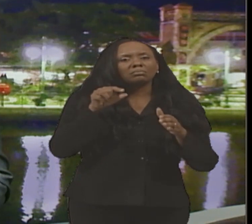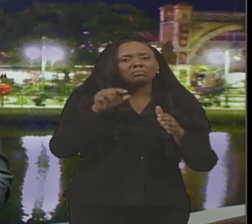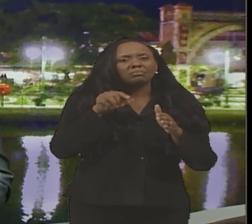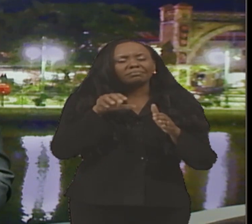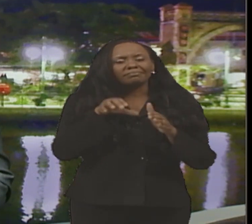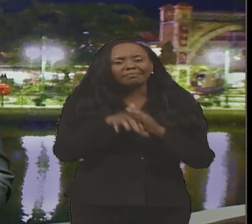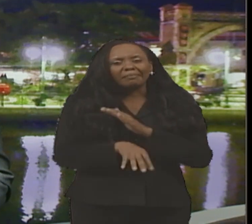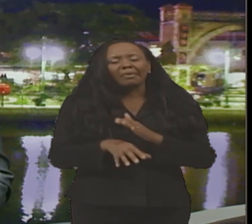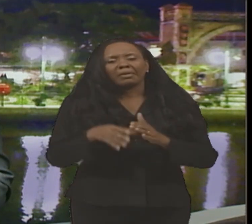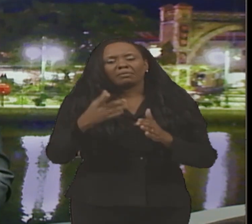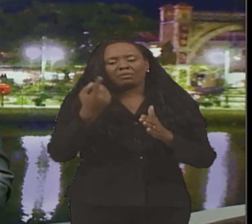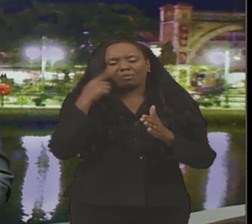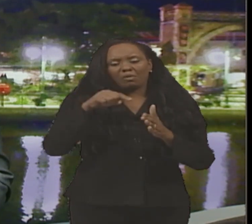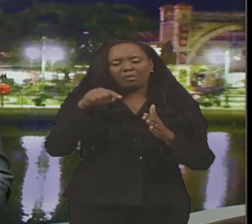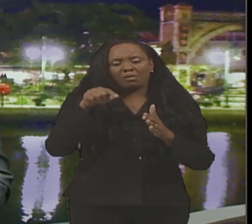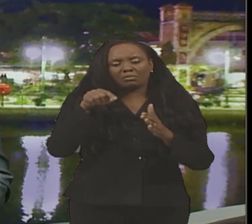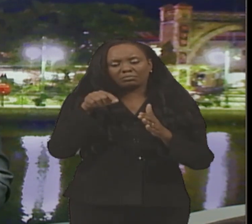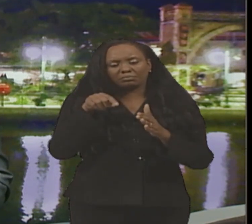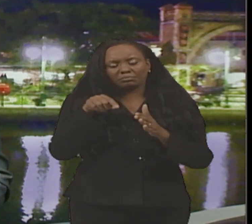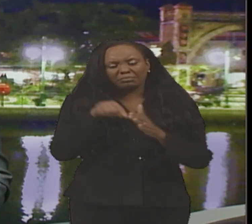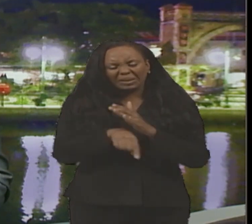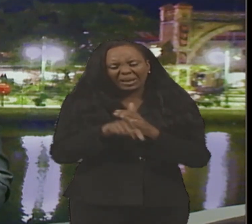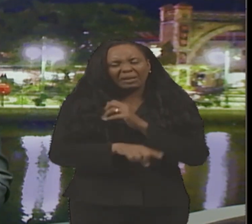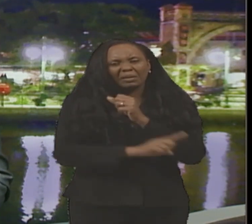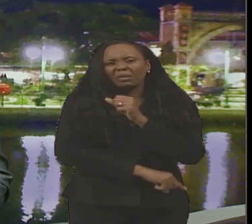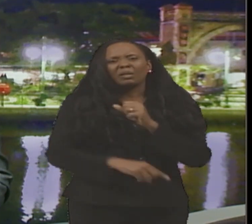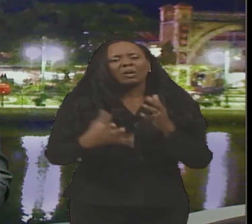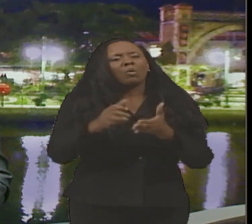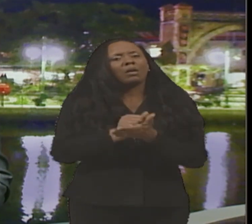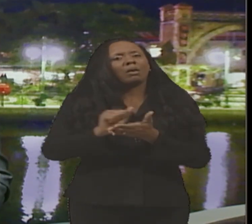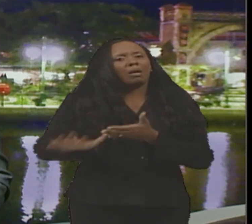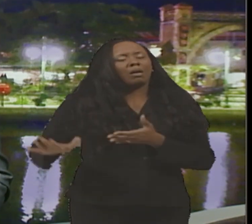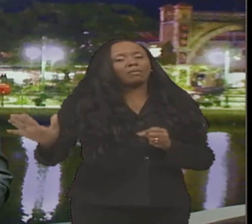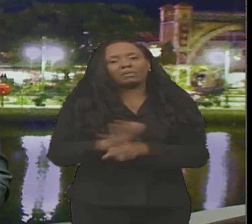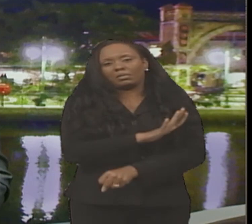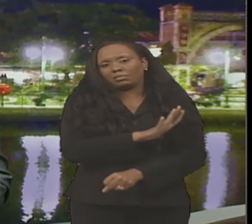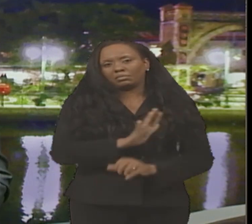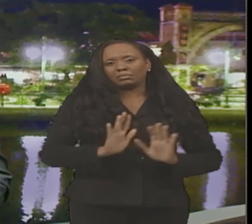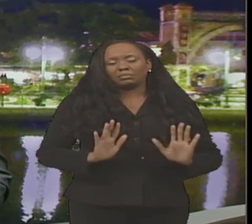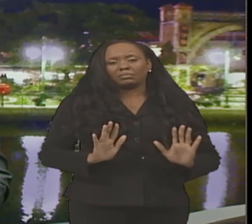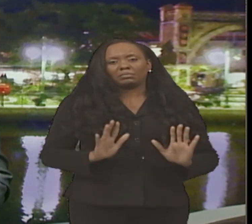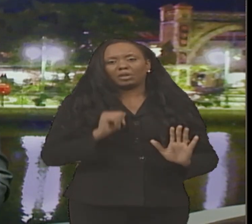the measure, said he wanted lawmakers to go further.